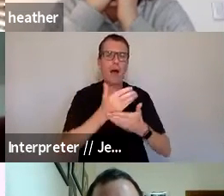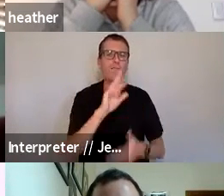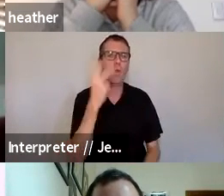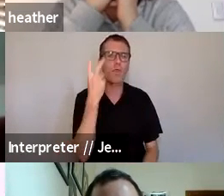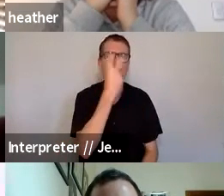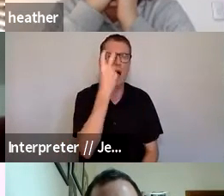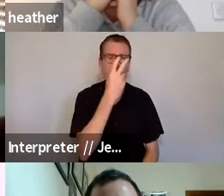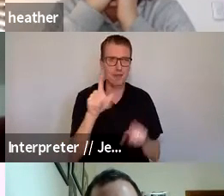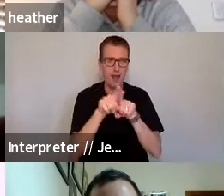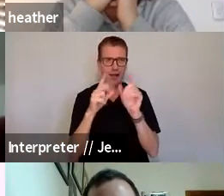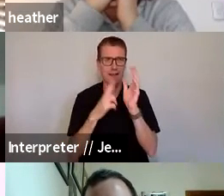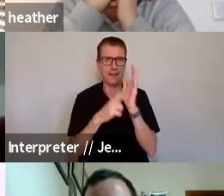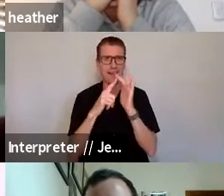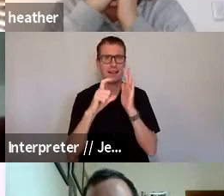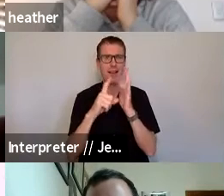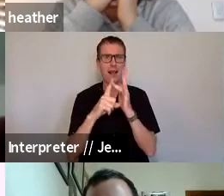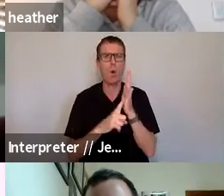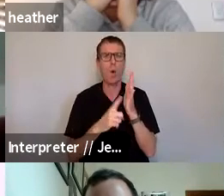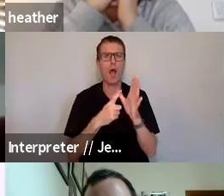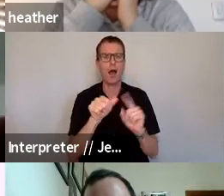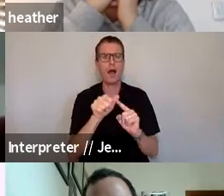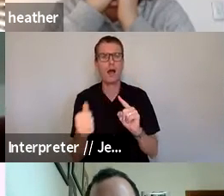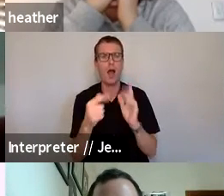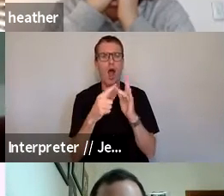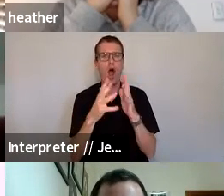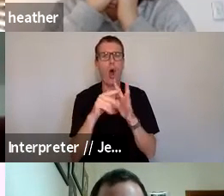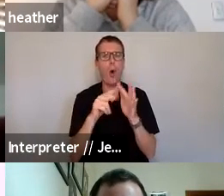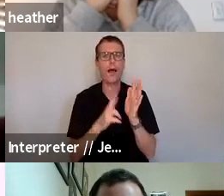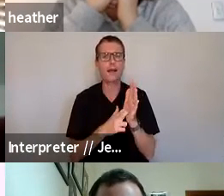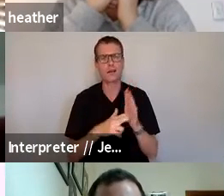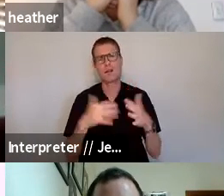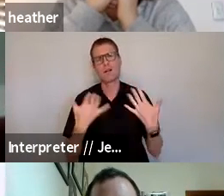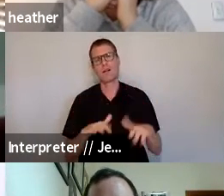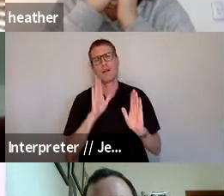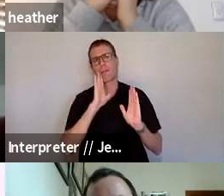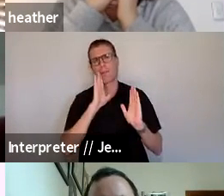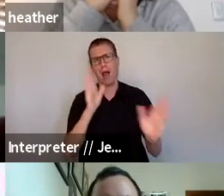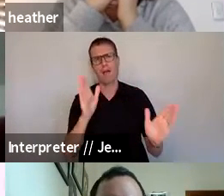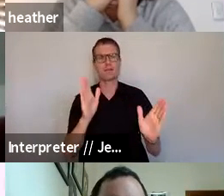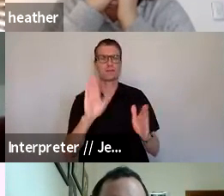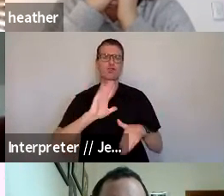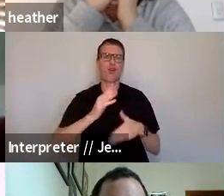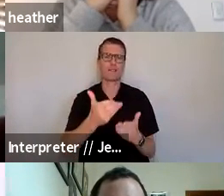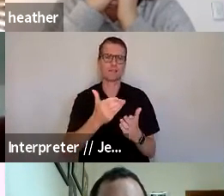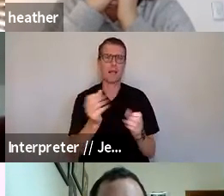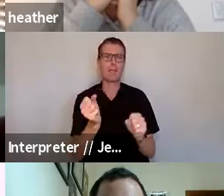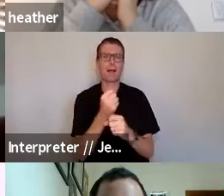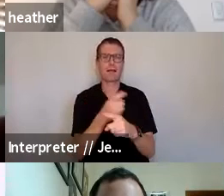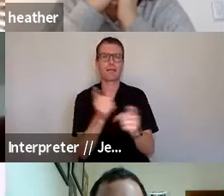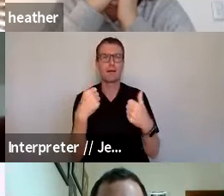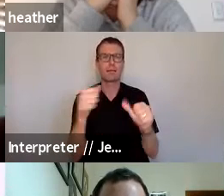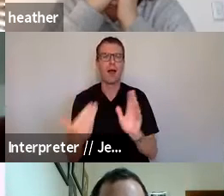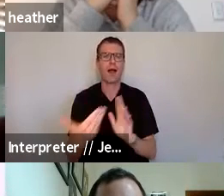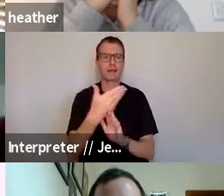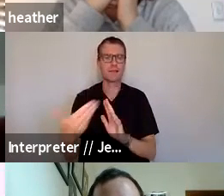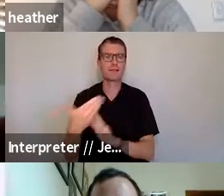And I think there's some space potentially to see